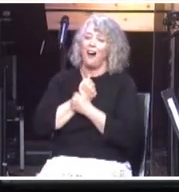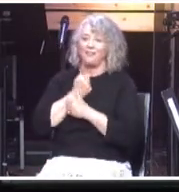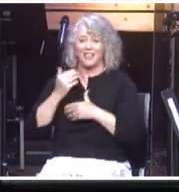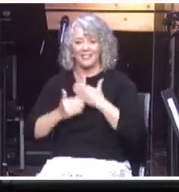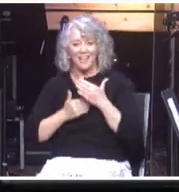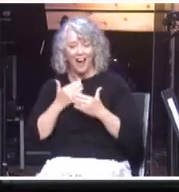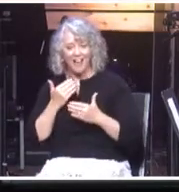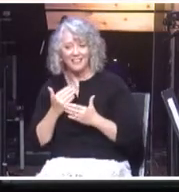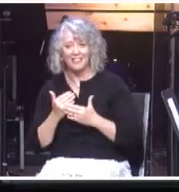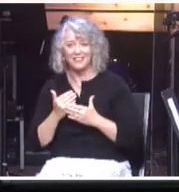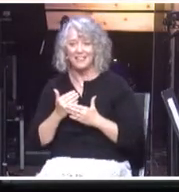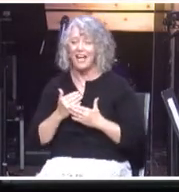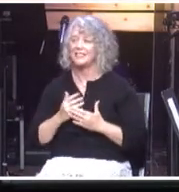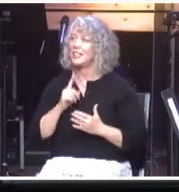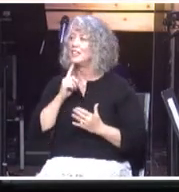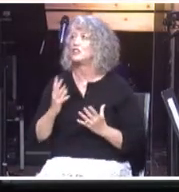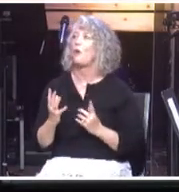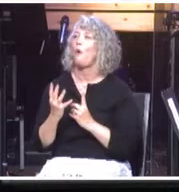as it envelops you.